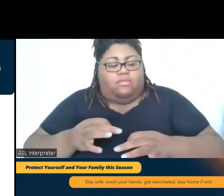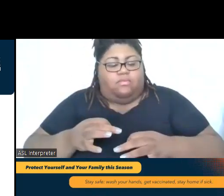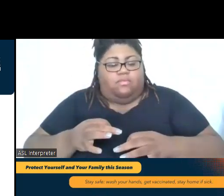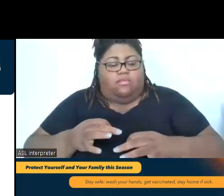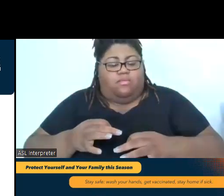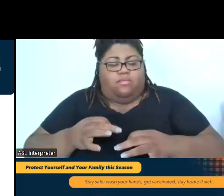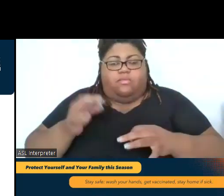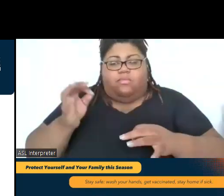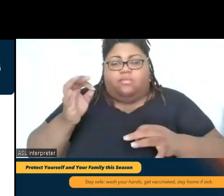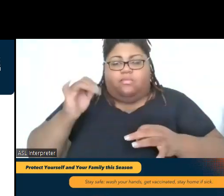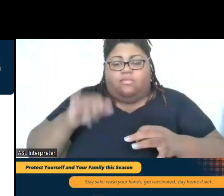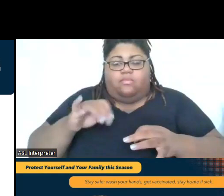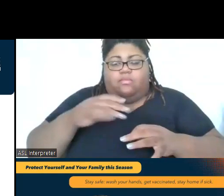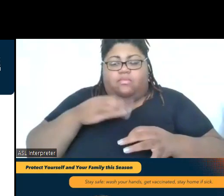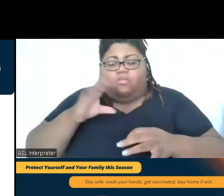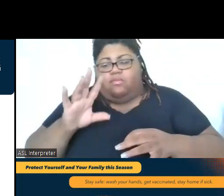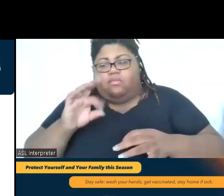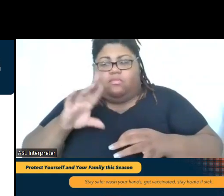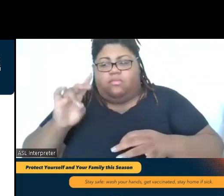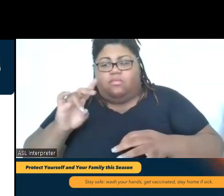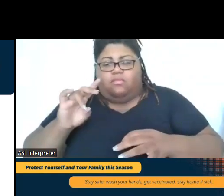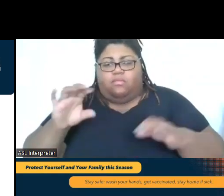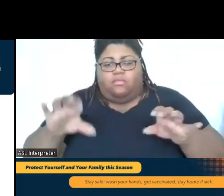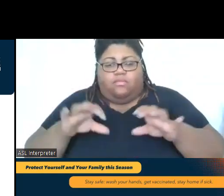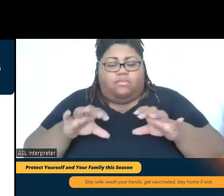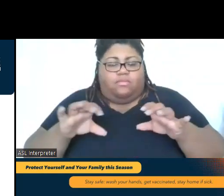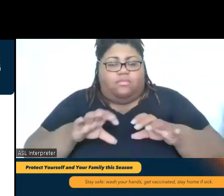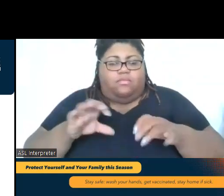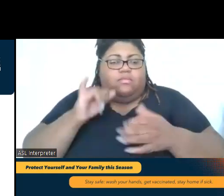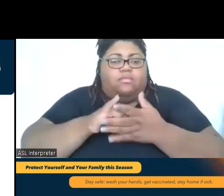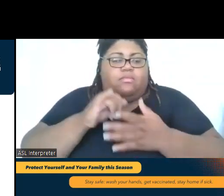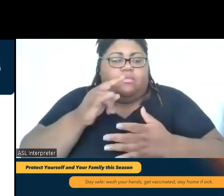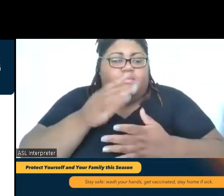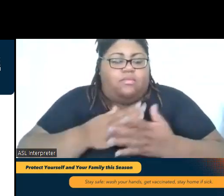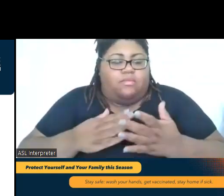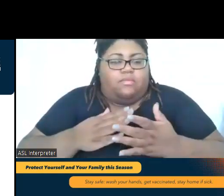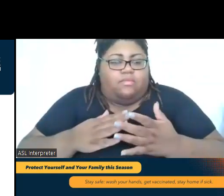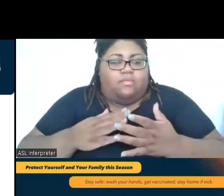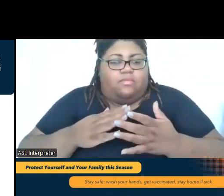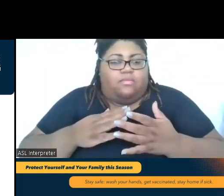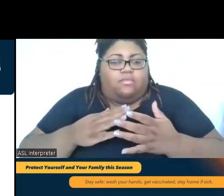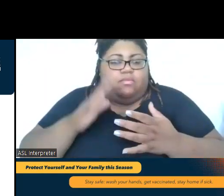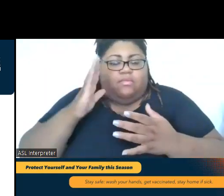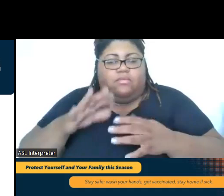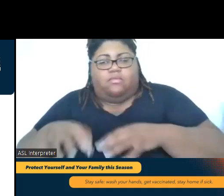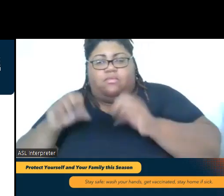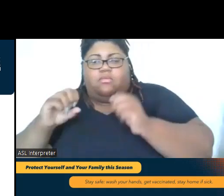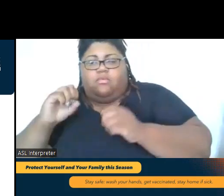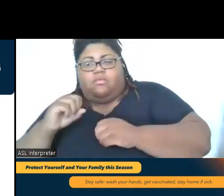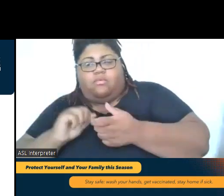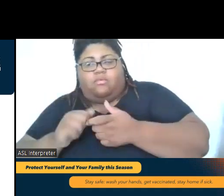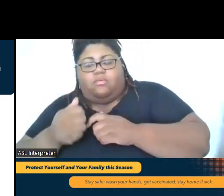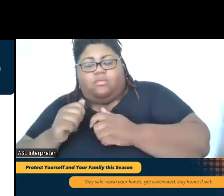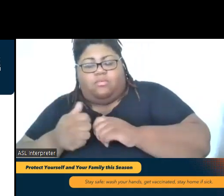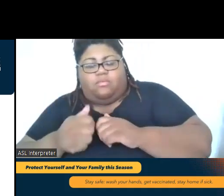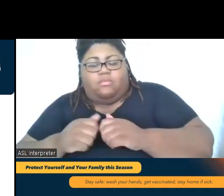interactions be higher benefit and more that's something that they would take a risk for, or some interactions they may not. So it's just a